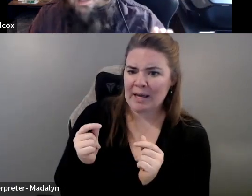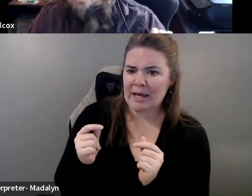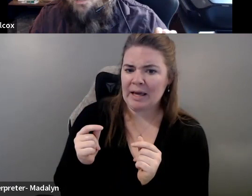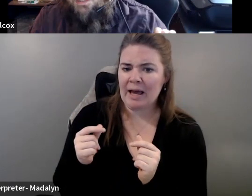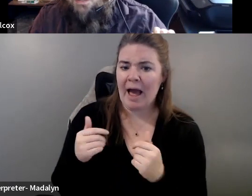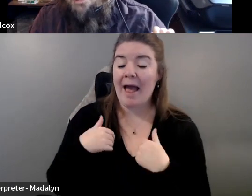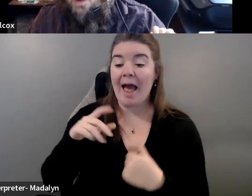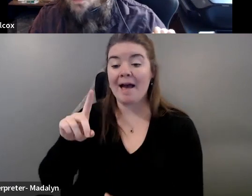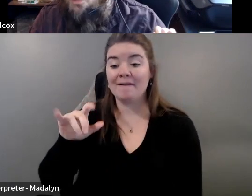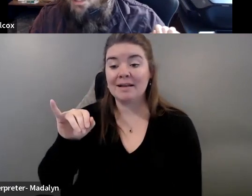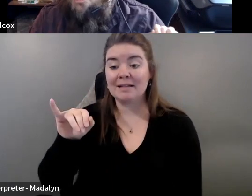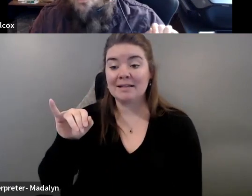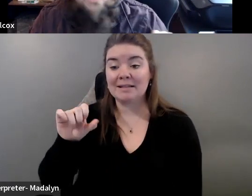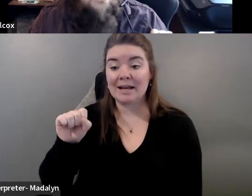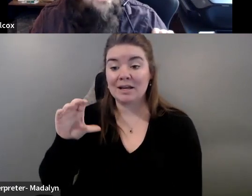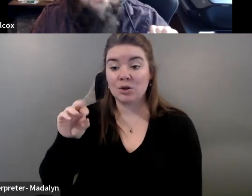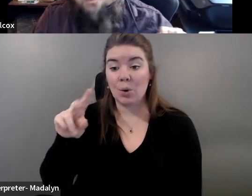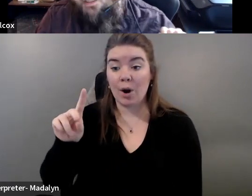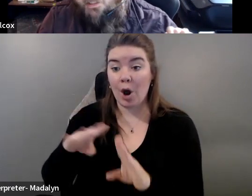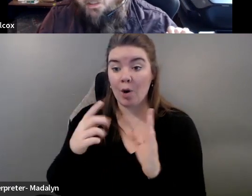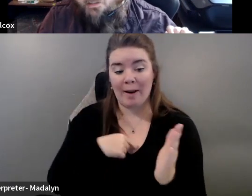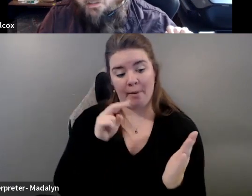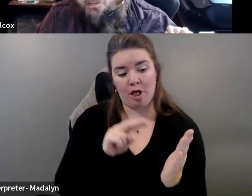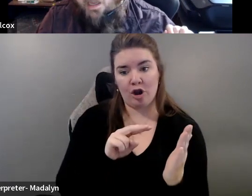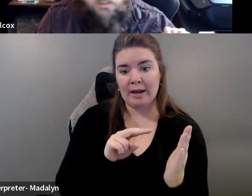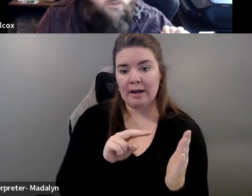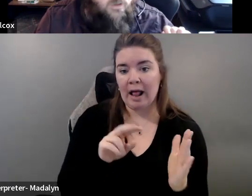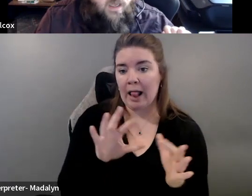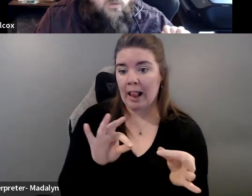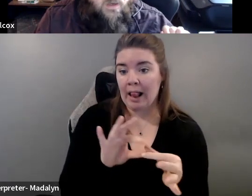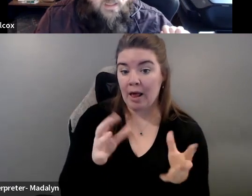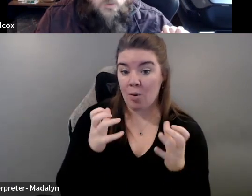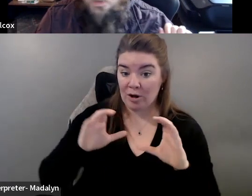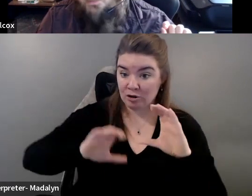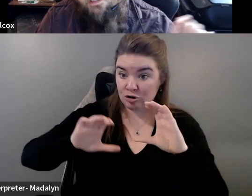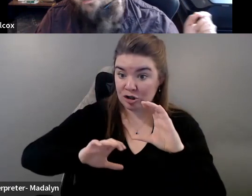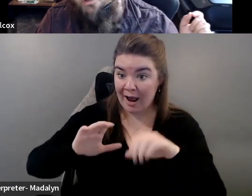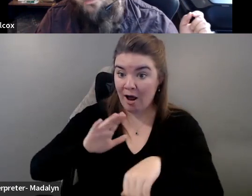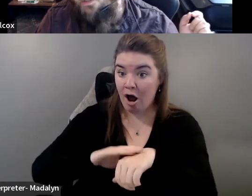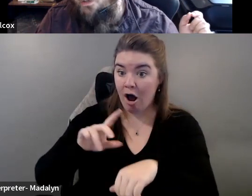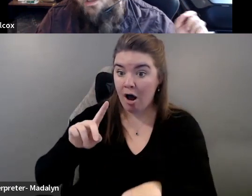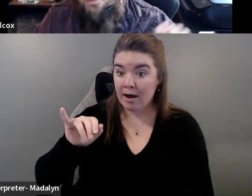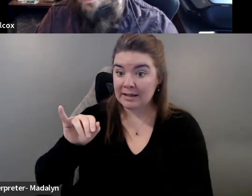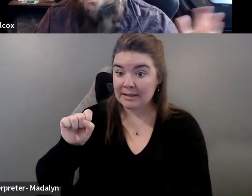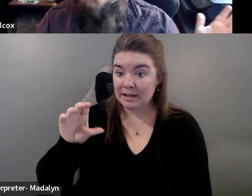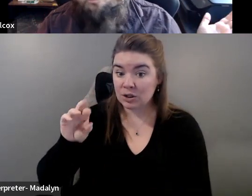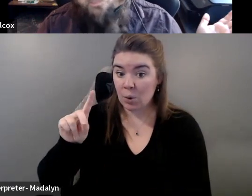open. I'm a geek, so I'm using it. So if anyone wants to chat on Discord, I do have that open. I'm going to keep it